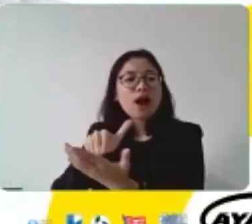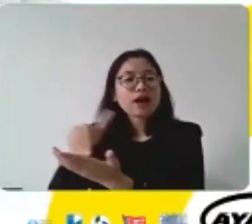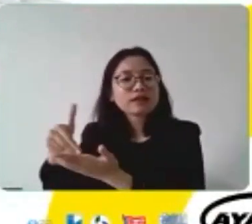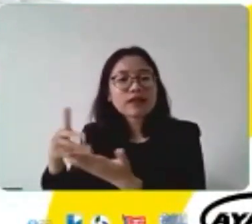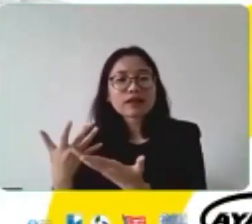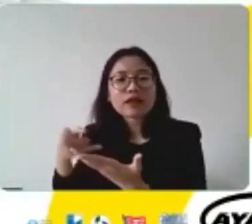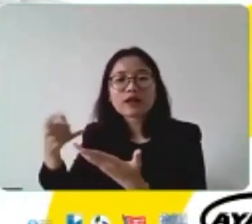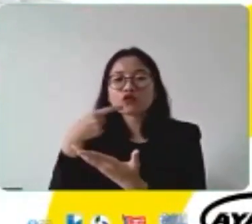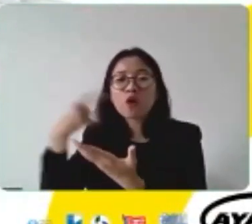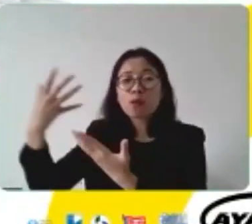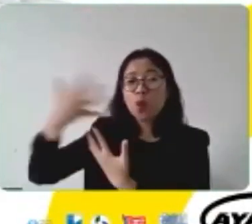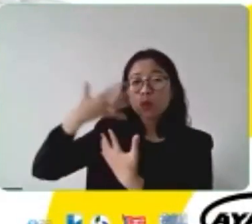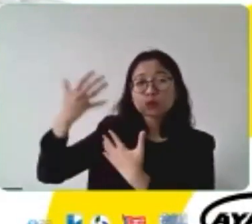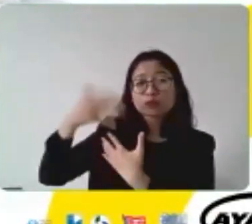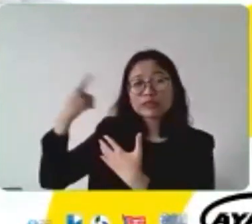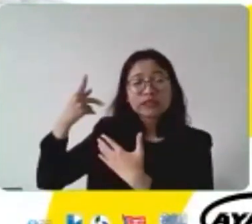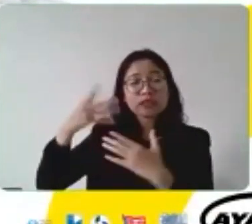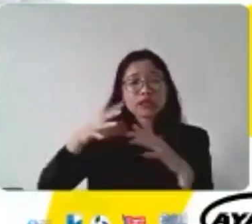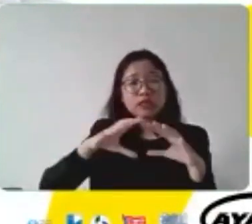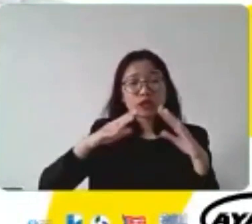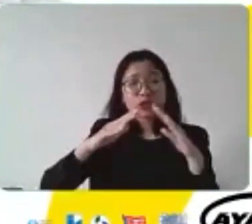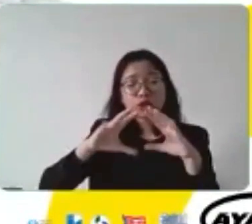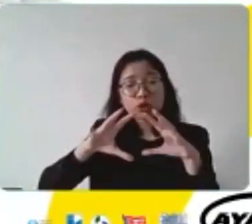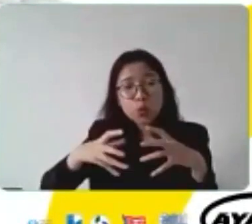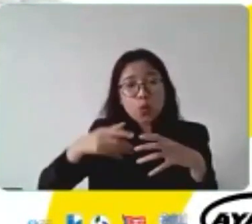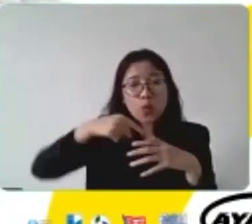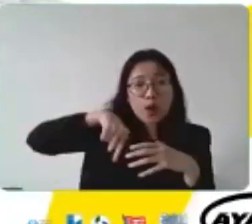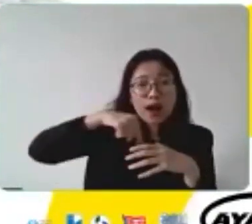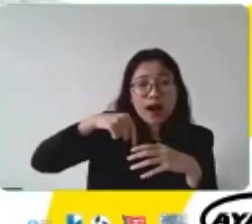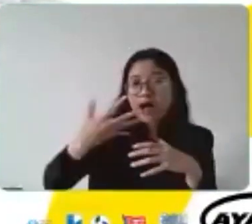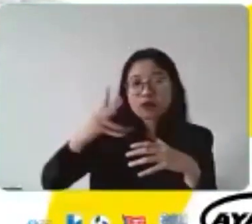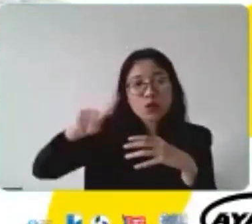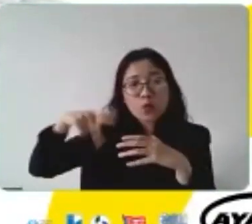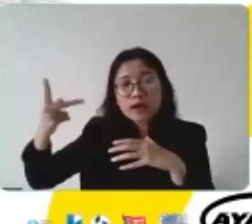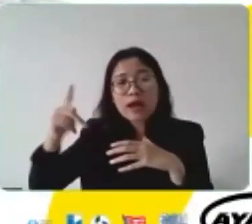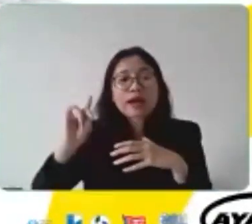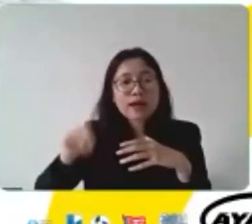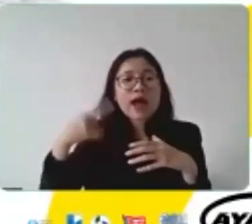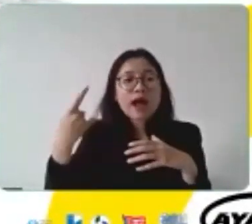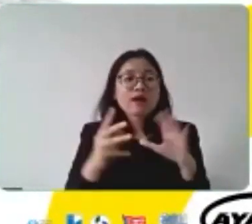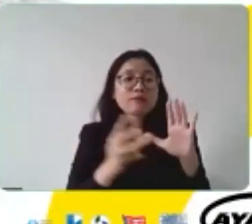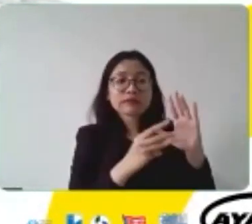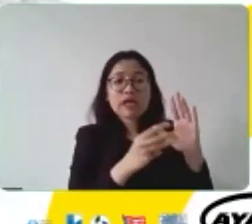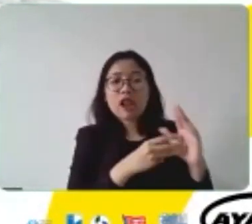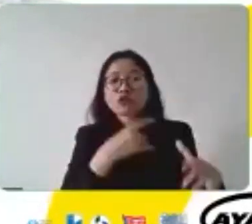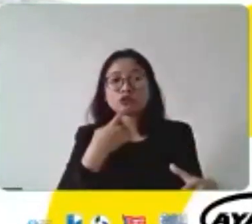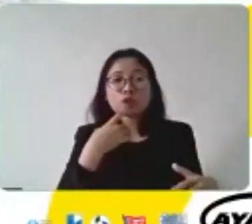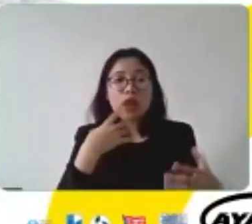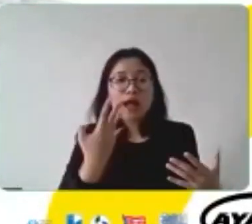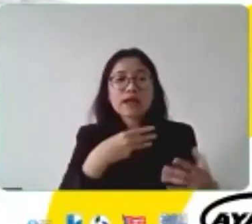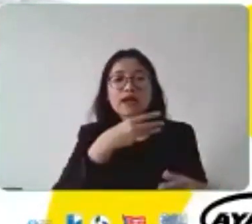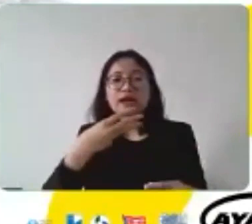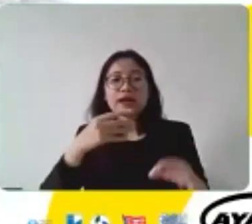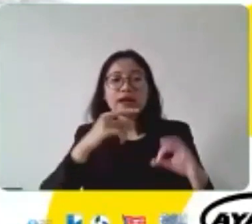it. So we need to look at the equity issue here. Wearing masks can be useful, but it has to be the right kind